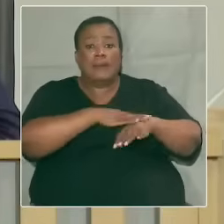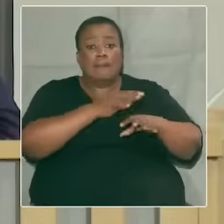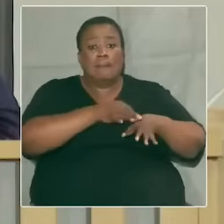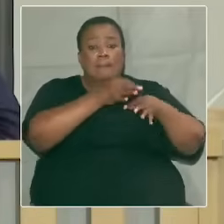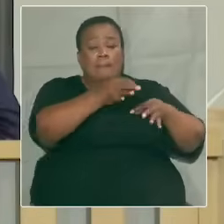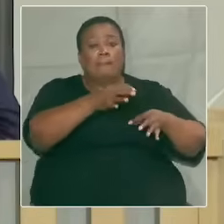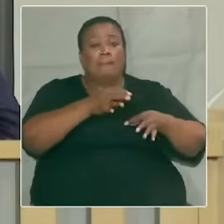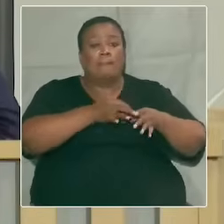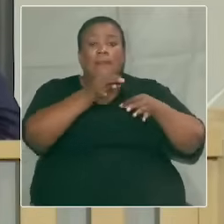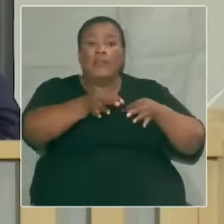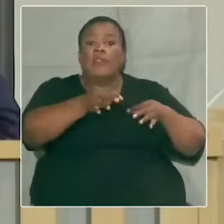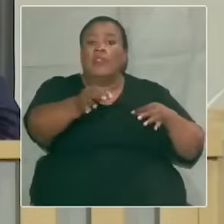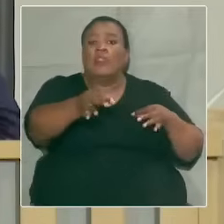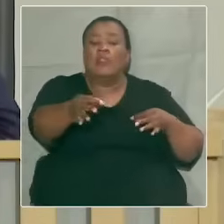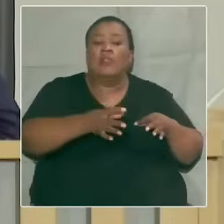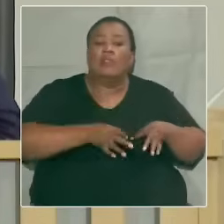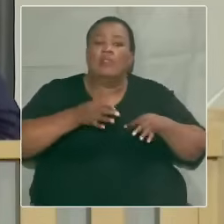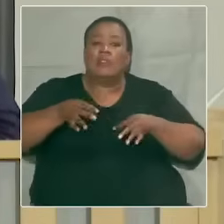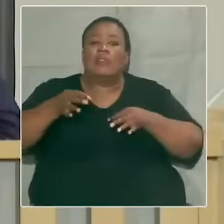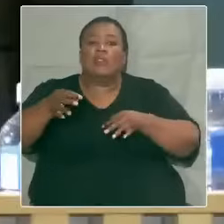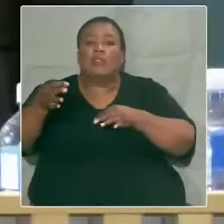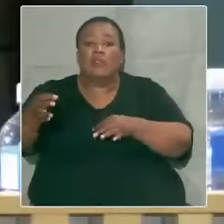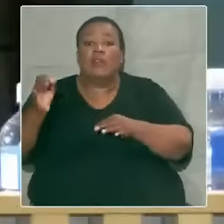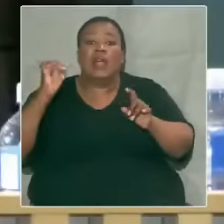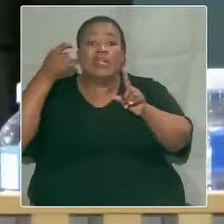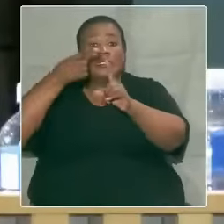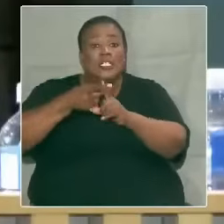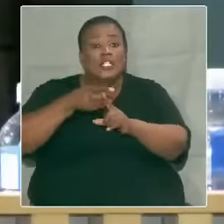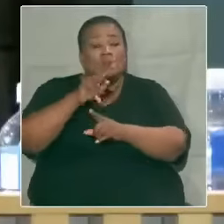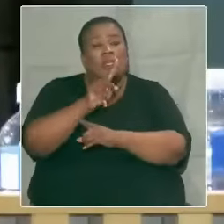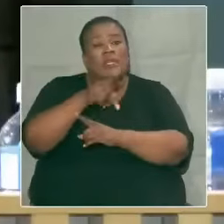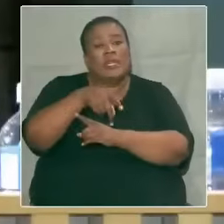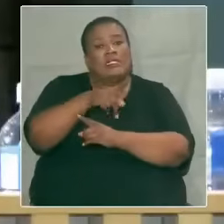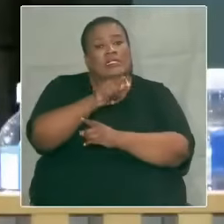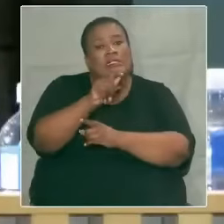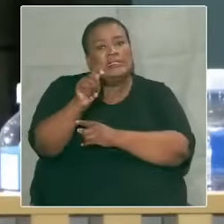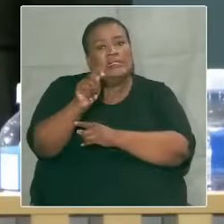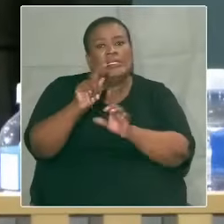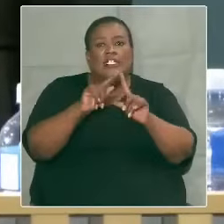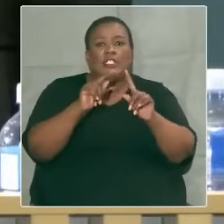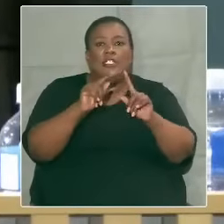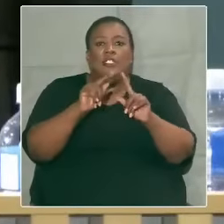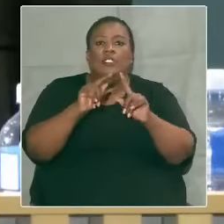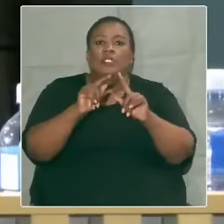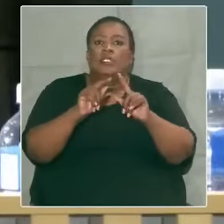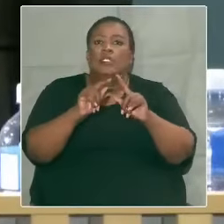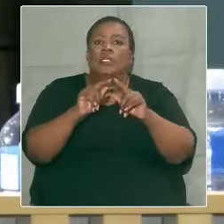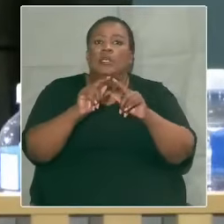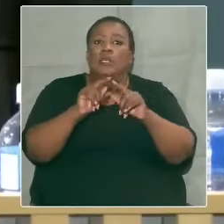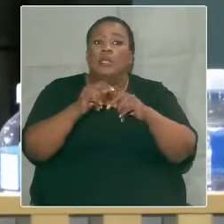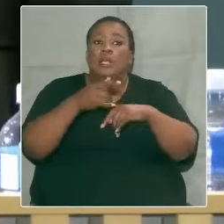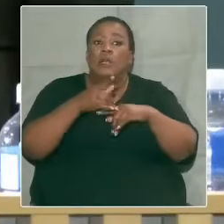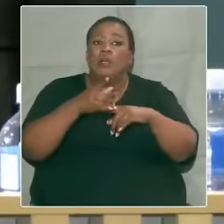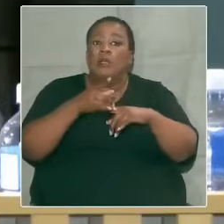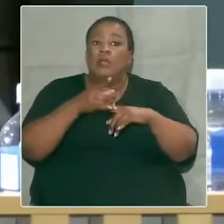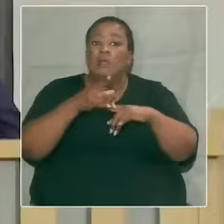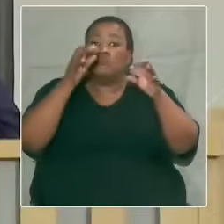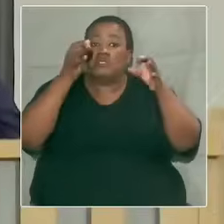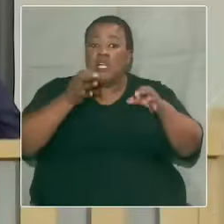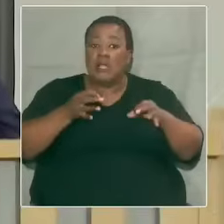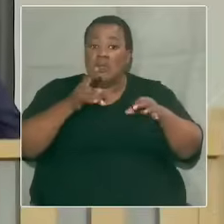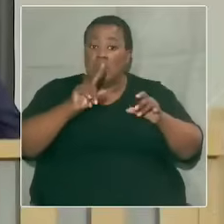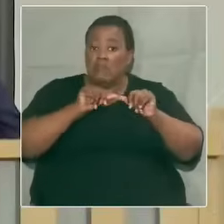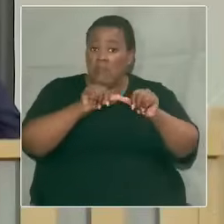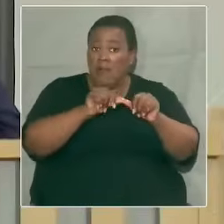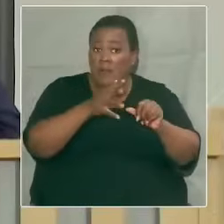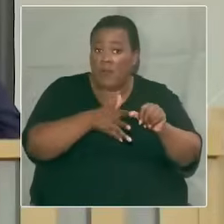term was made permanent, did those require ministerial approval or IMC approval? No, they did